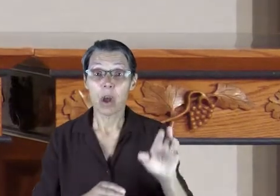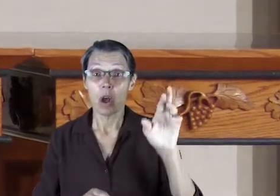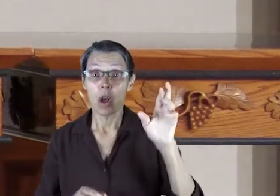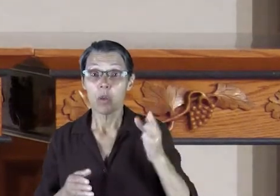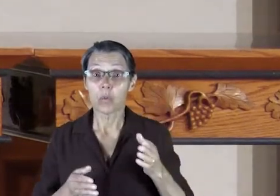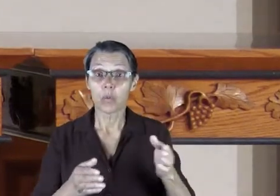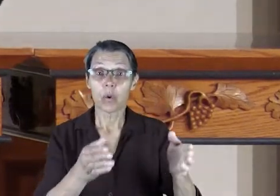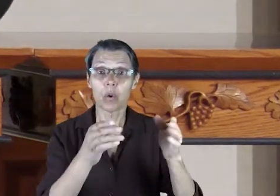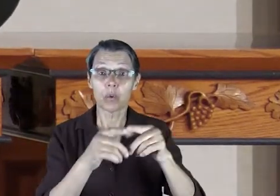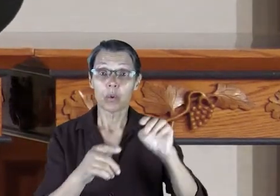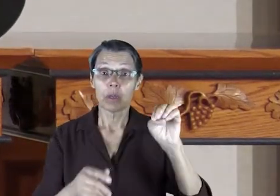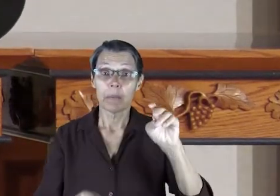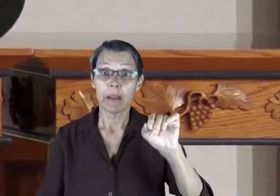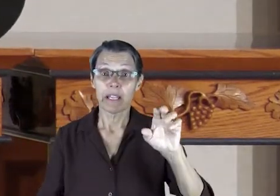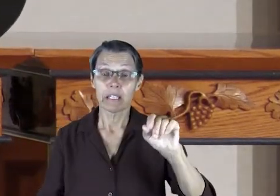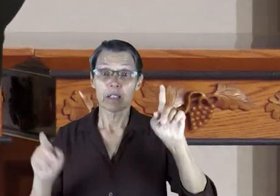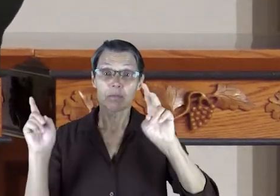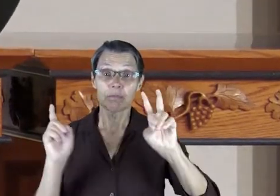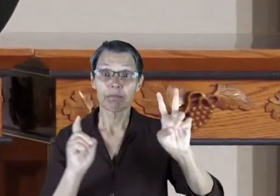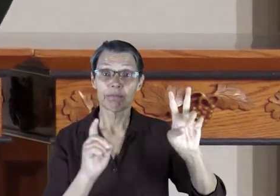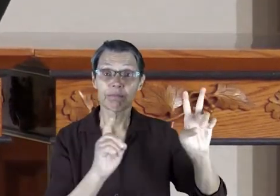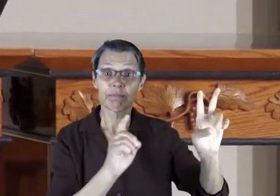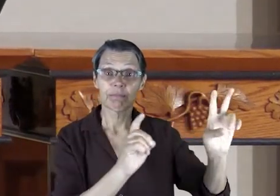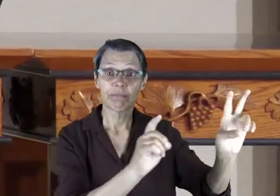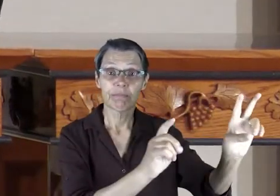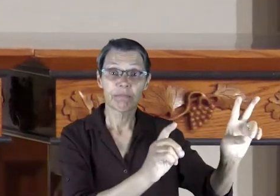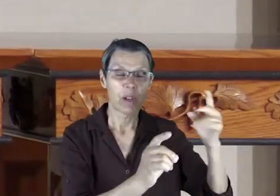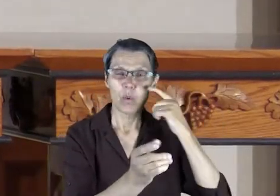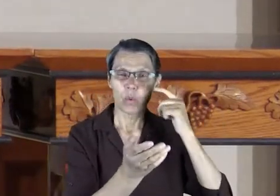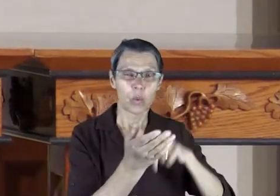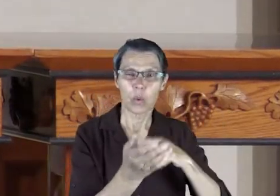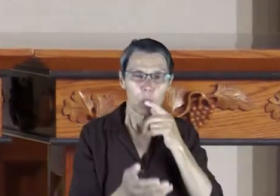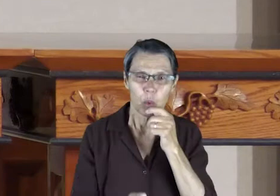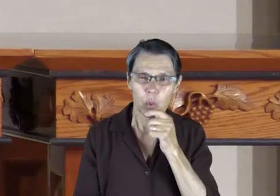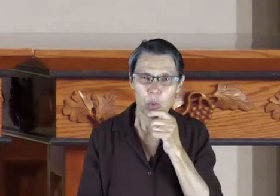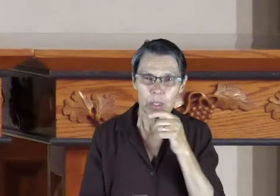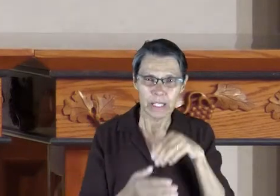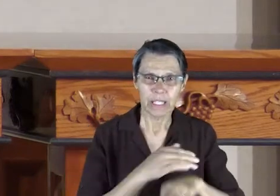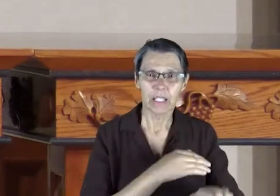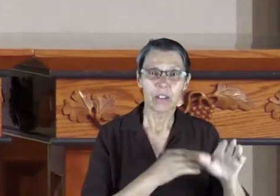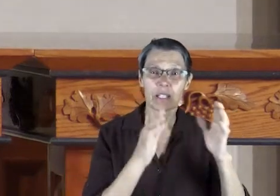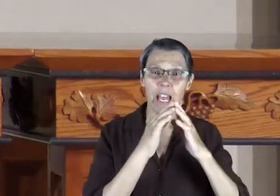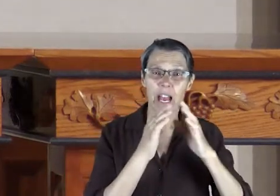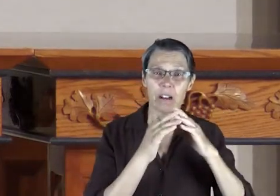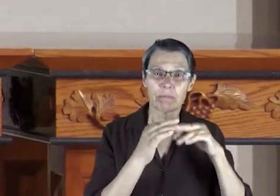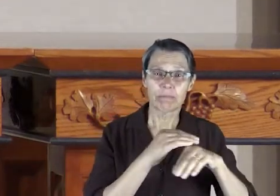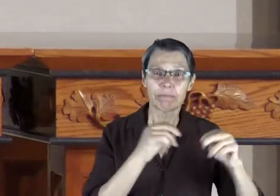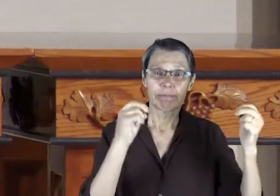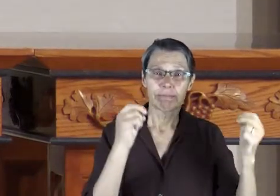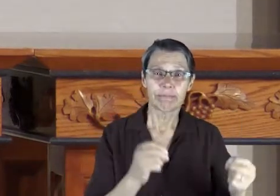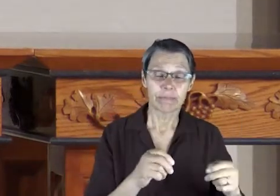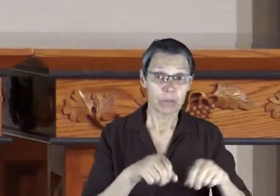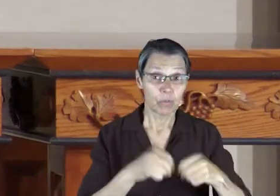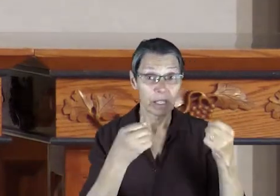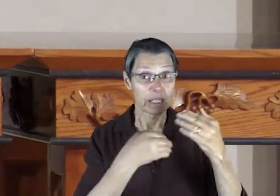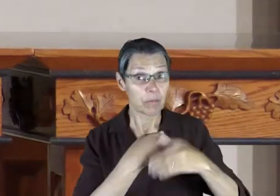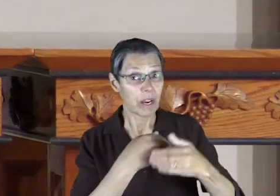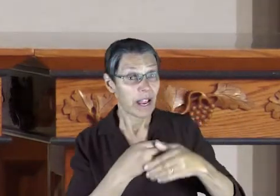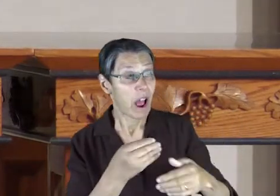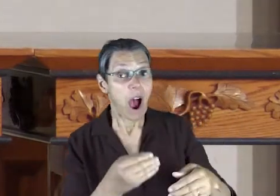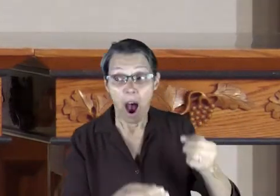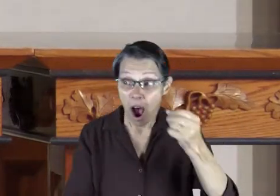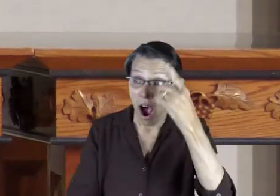walks along with them as a resurrected Christ. They don't recognize him. They get to Emmaus. He breaks the bread. Immediately they recognize him.